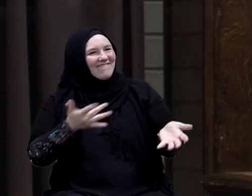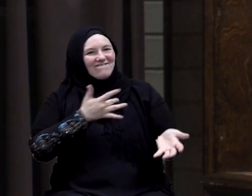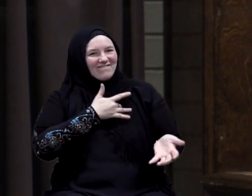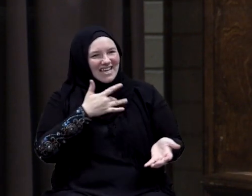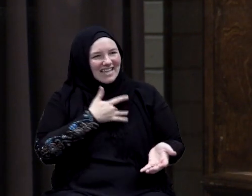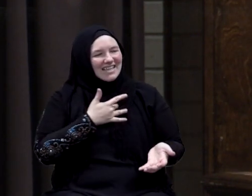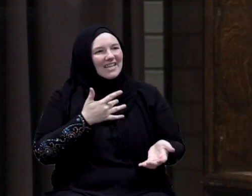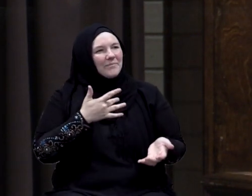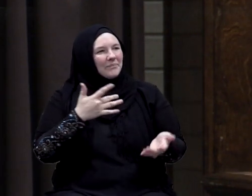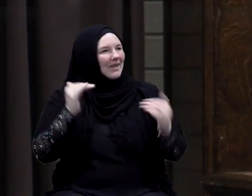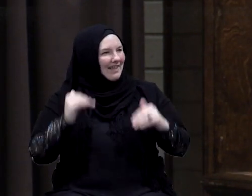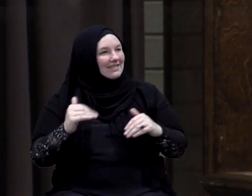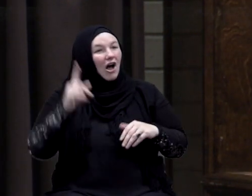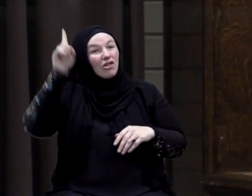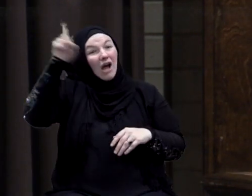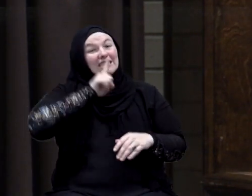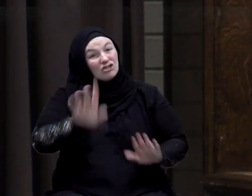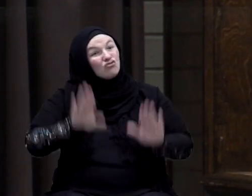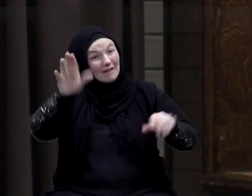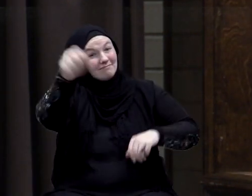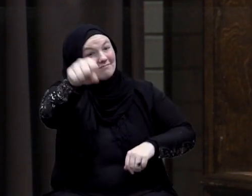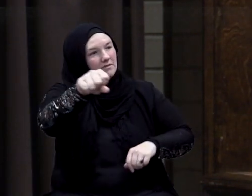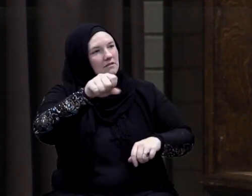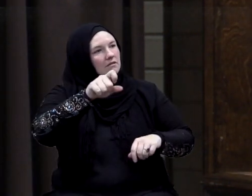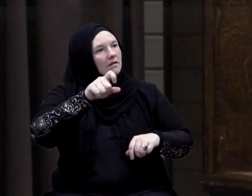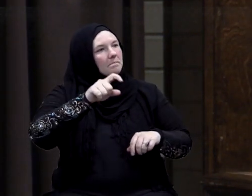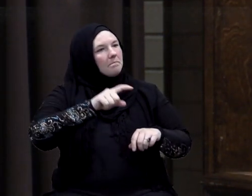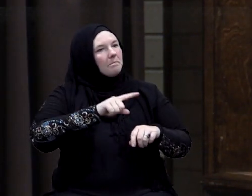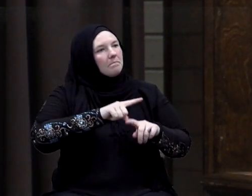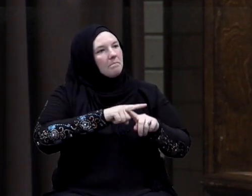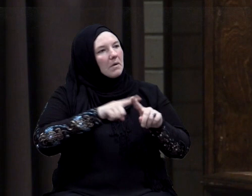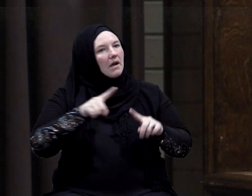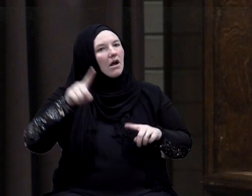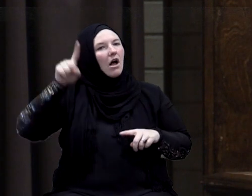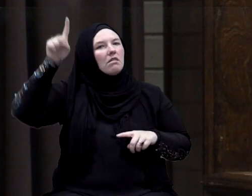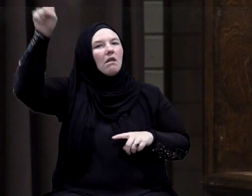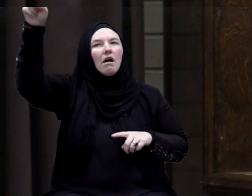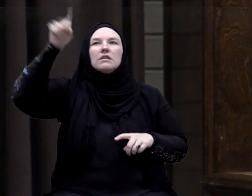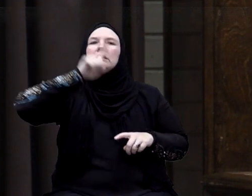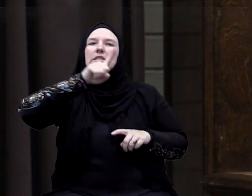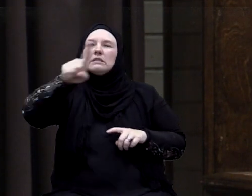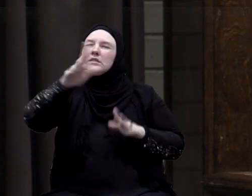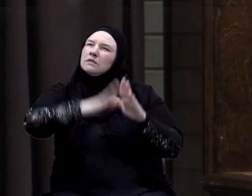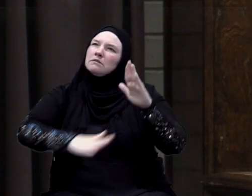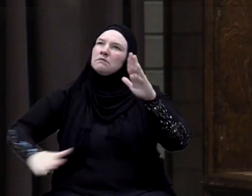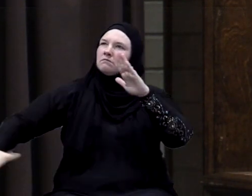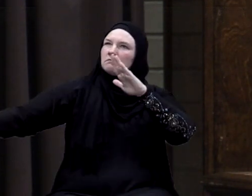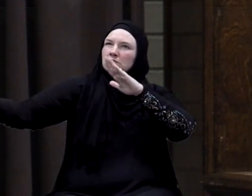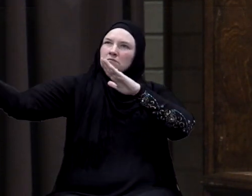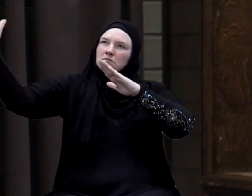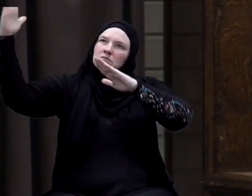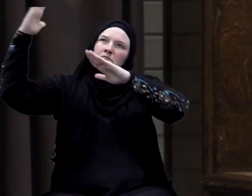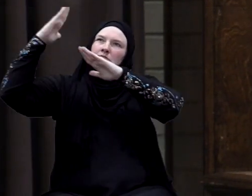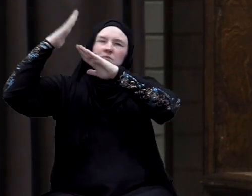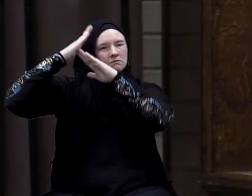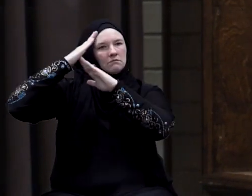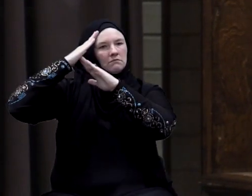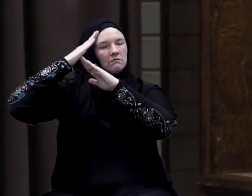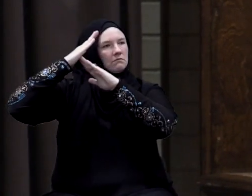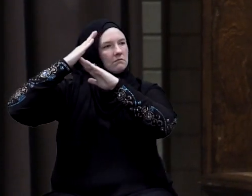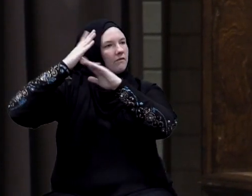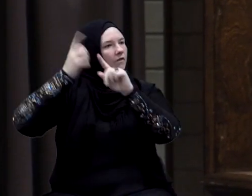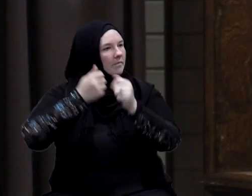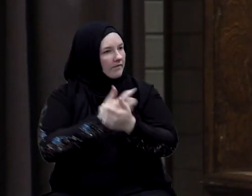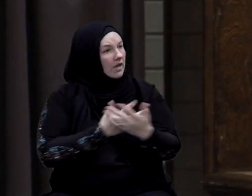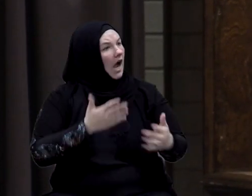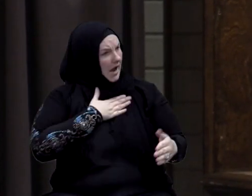anything else and come to this conclusion that he is greater. So I have my business, I have